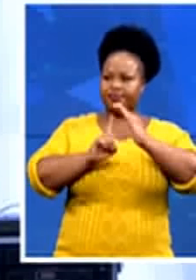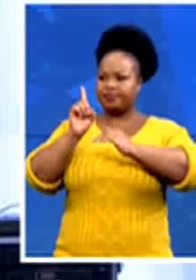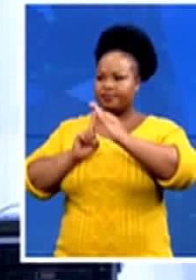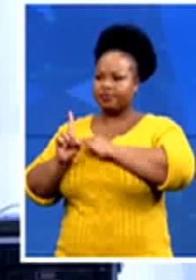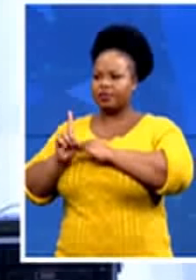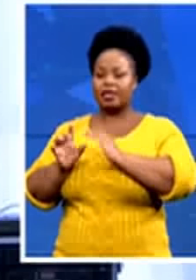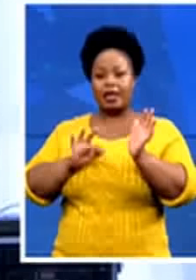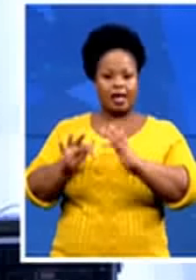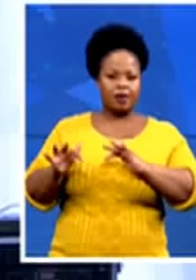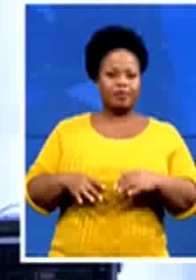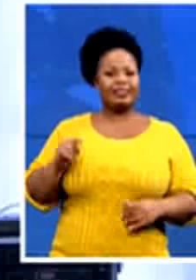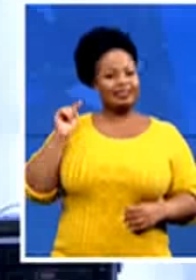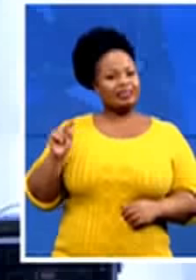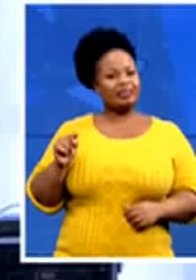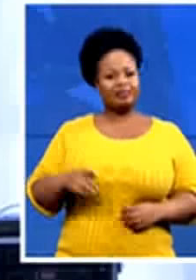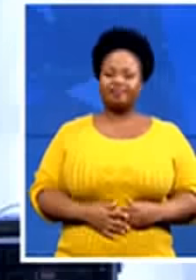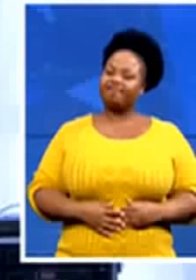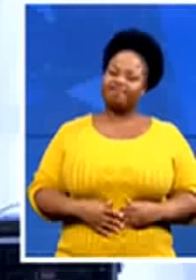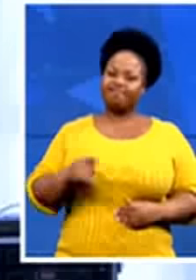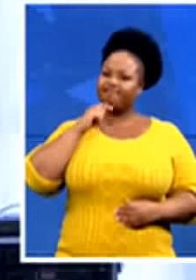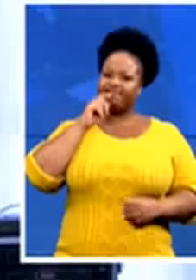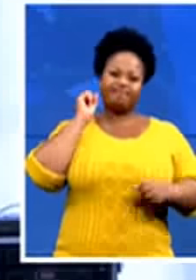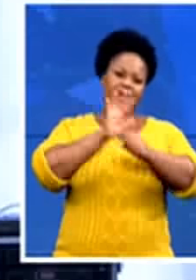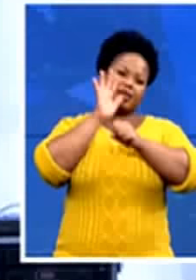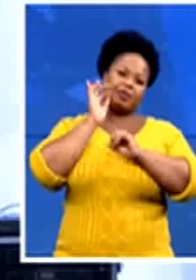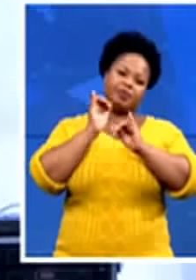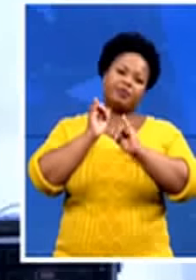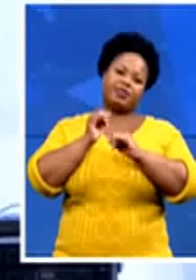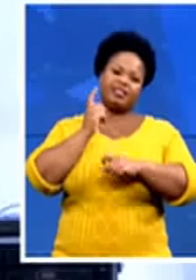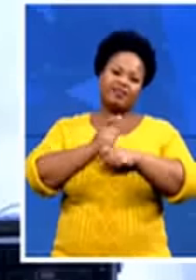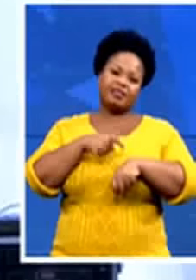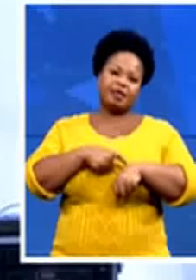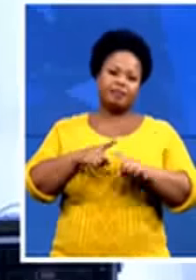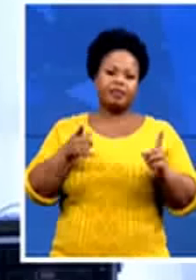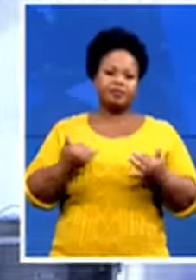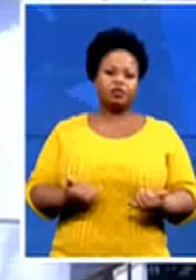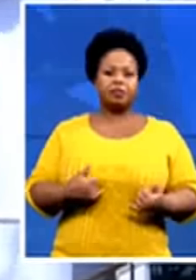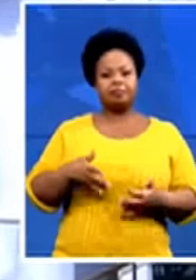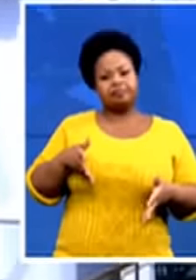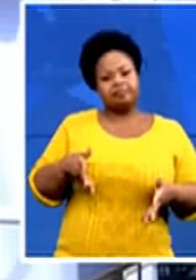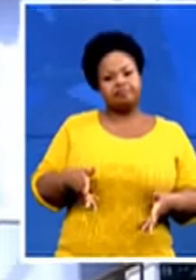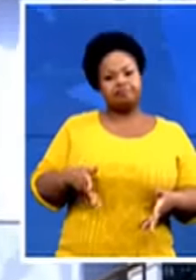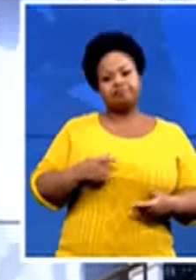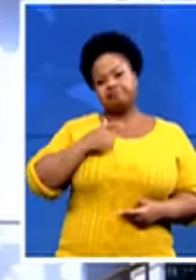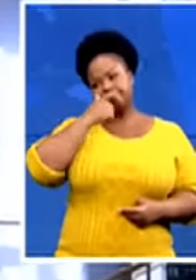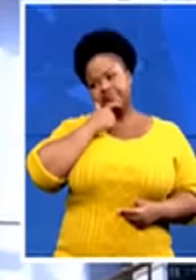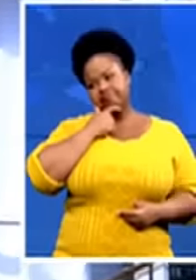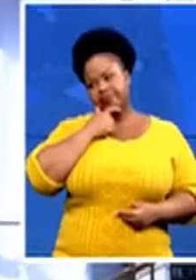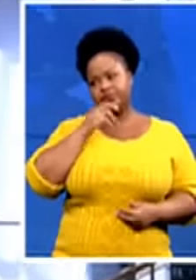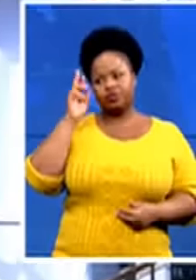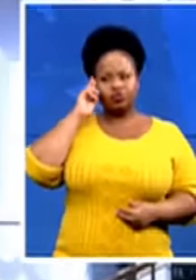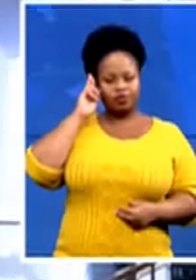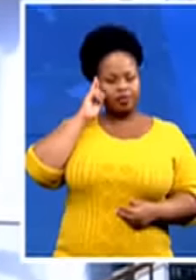the party at a very, very difficult time. But today they're here to mourn what and to remember what many have described